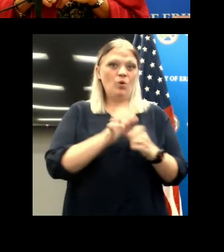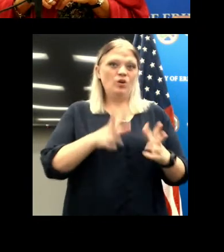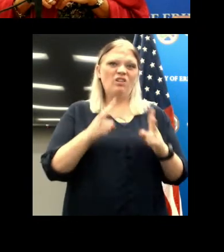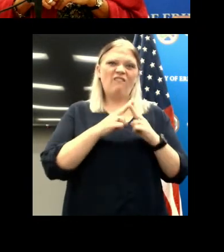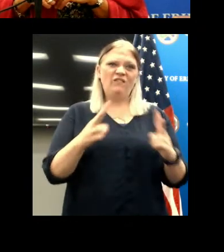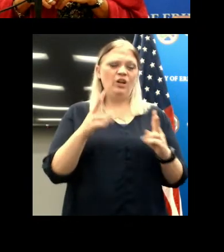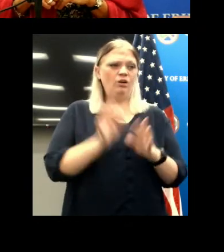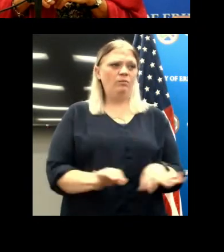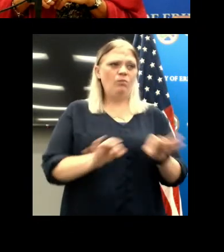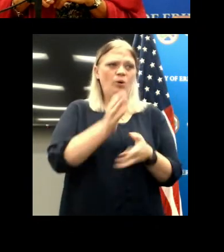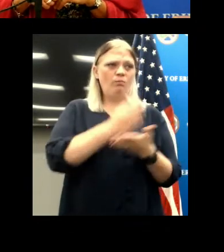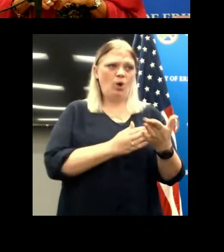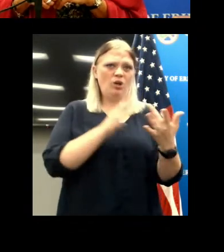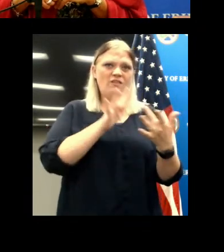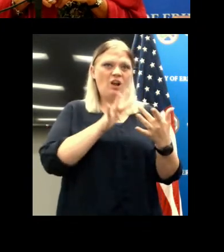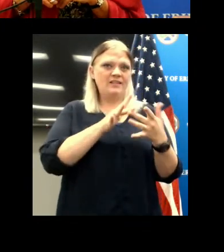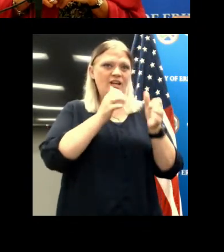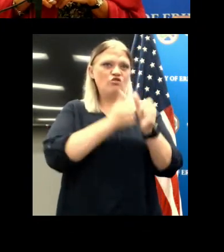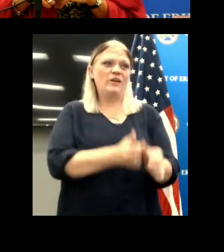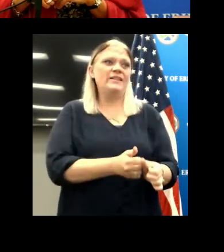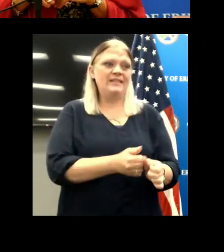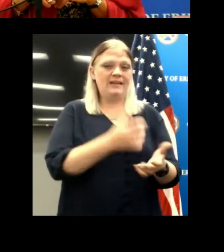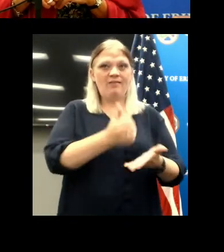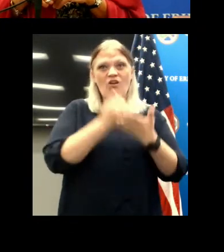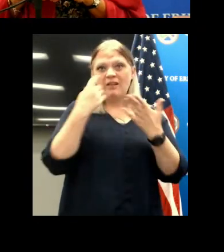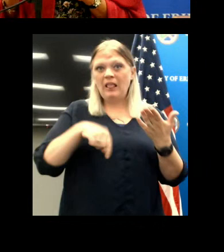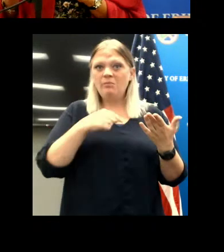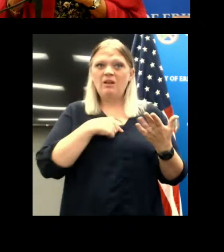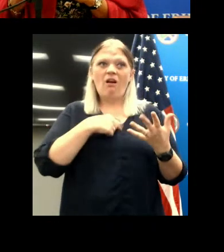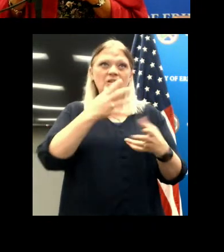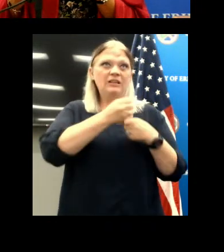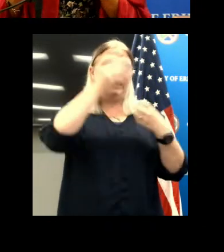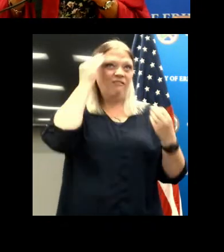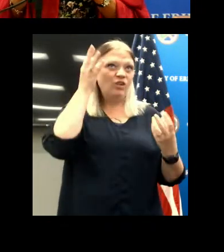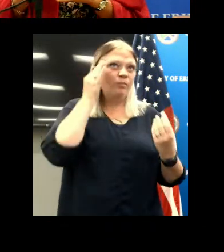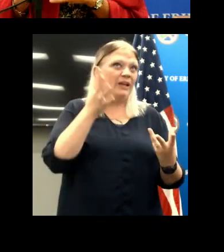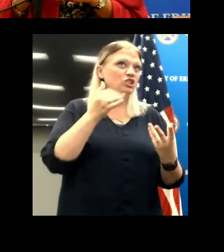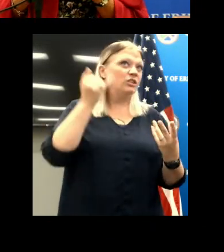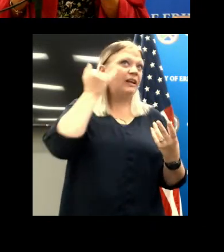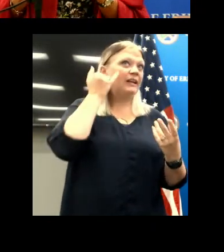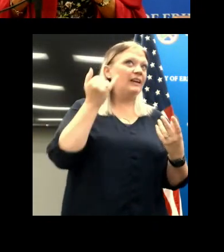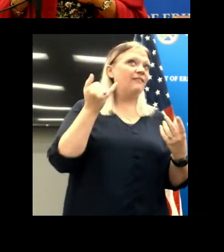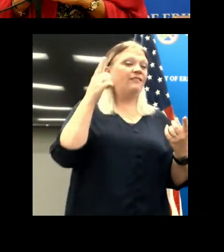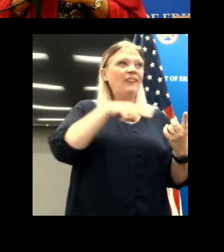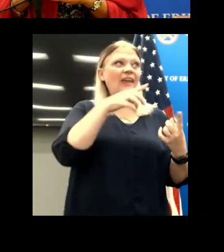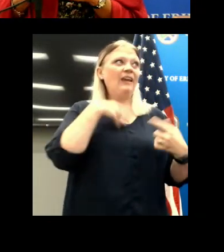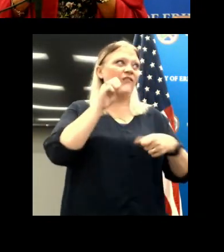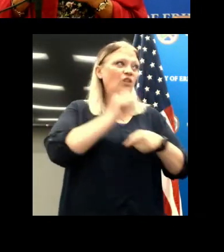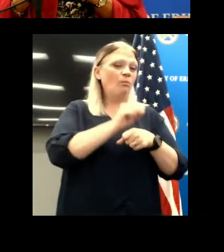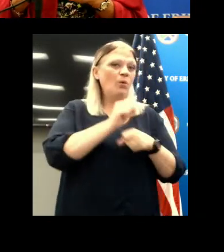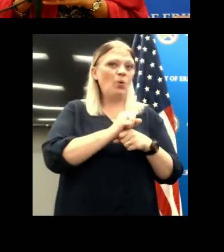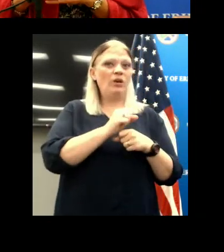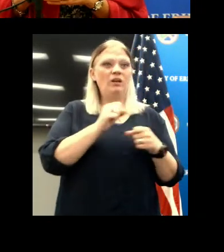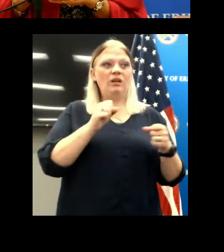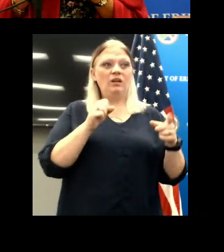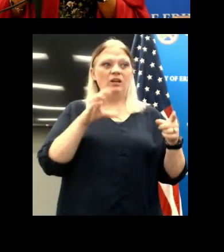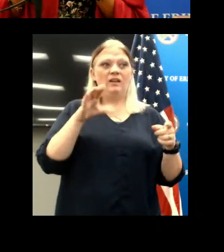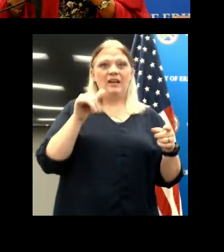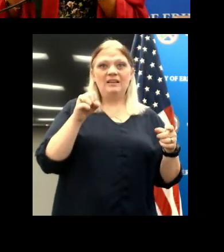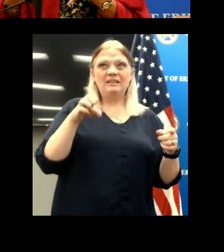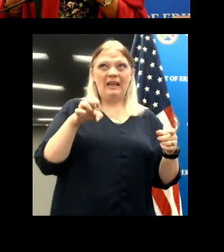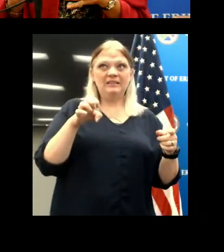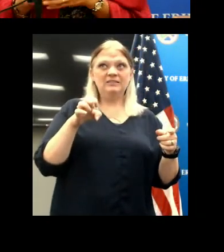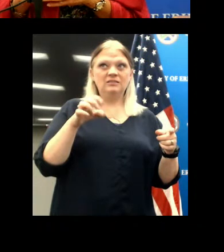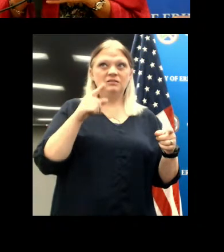important component of contact tracing. They're helping us get information about if they have an employee that is a case.